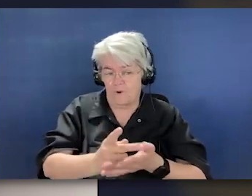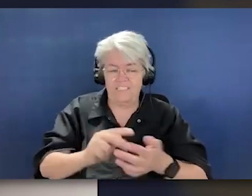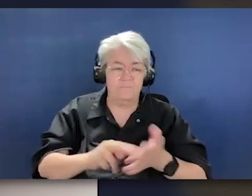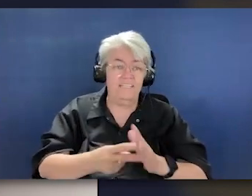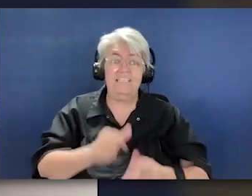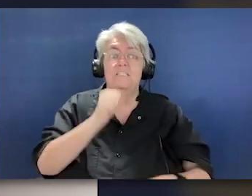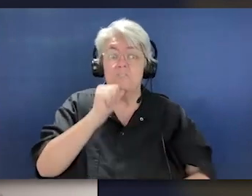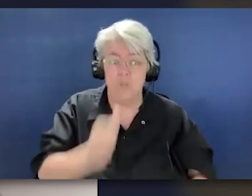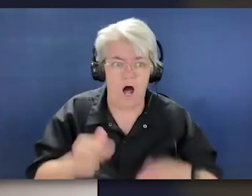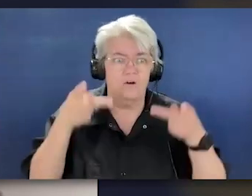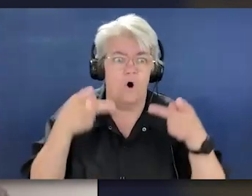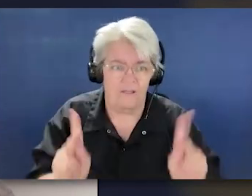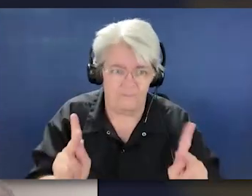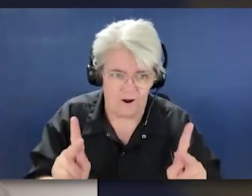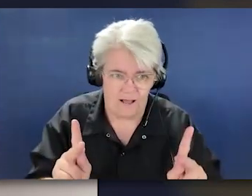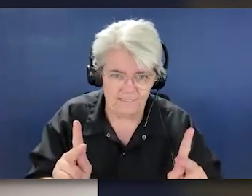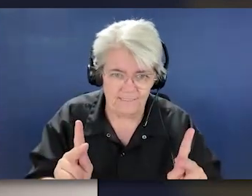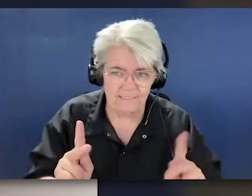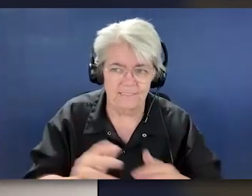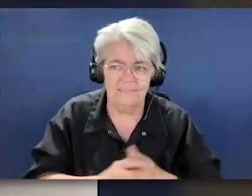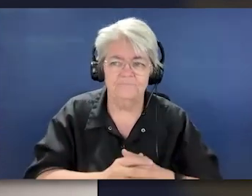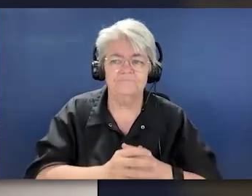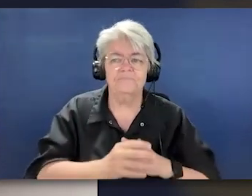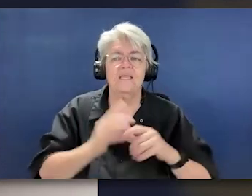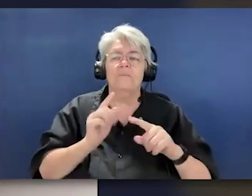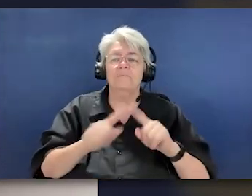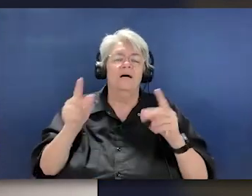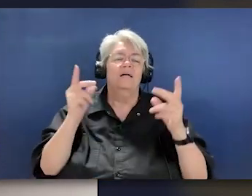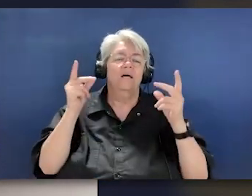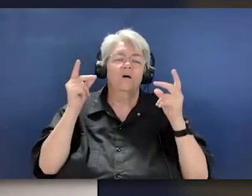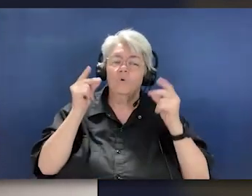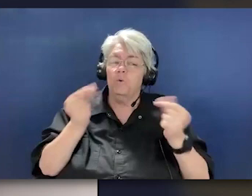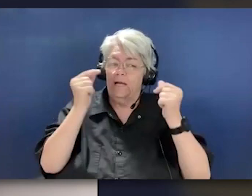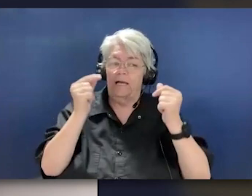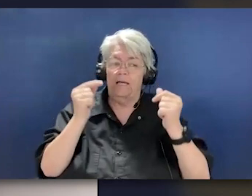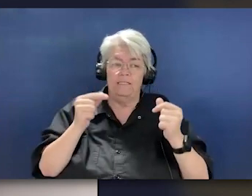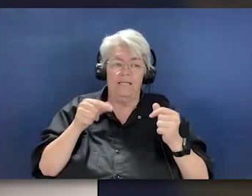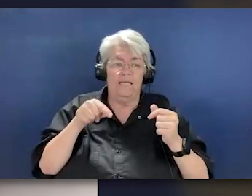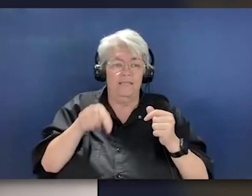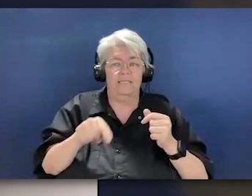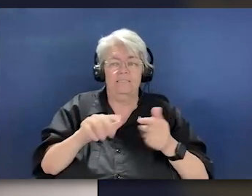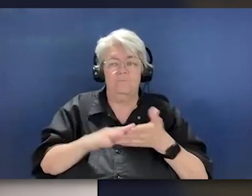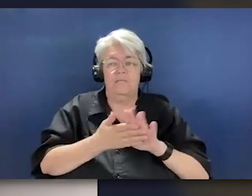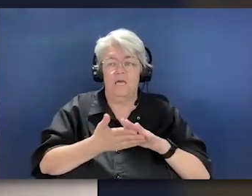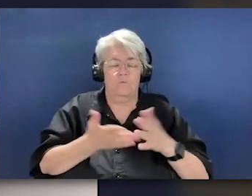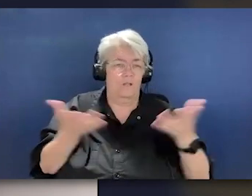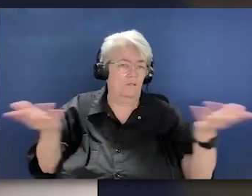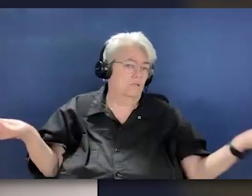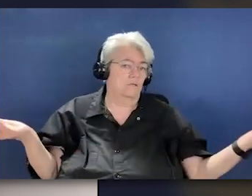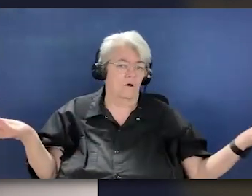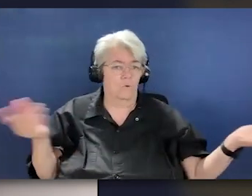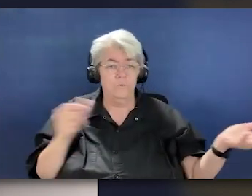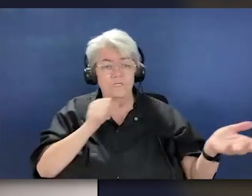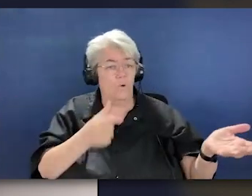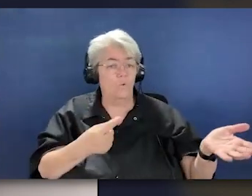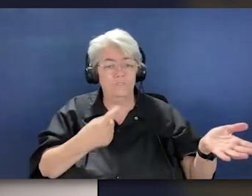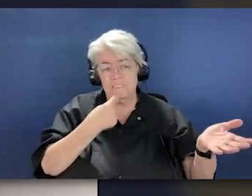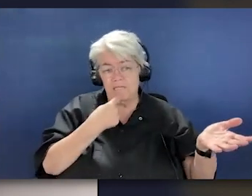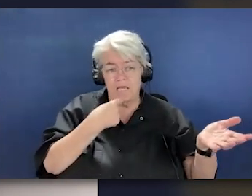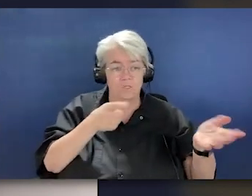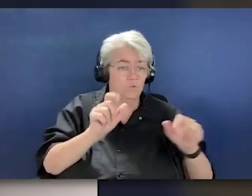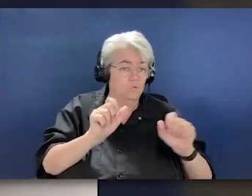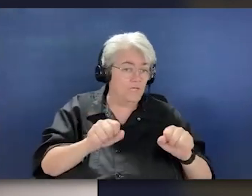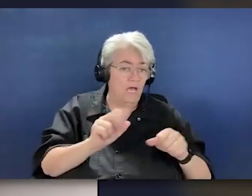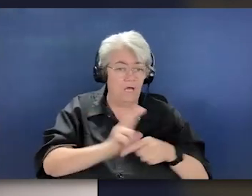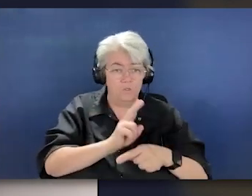aid. but very quickly, you know, it became, well, you know, we don't say on our syllabi that you can use the